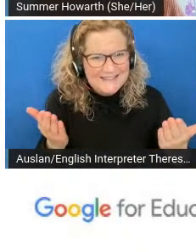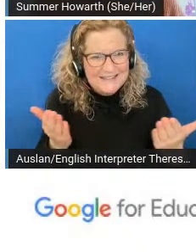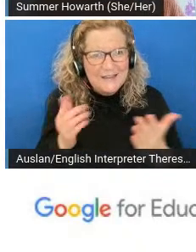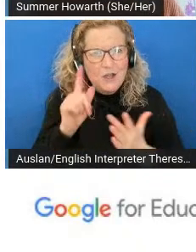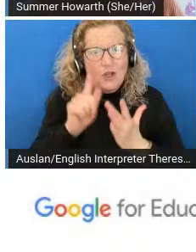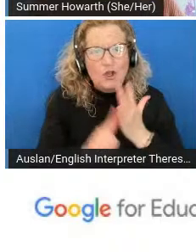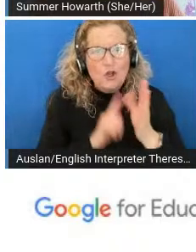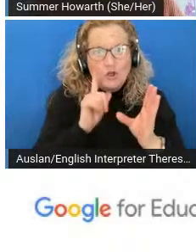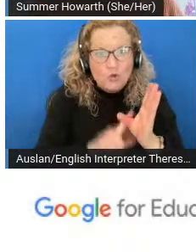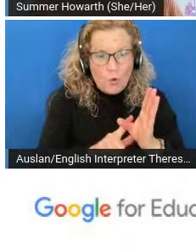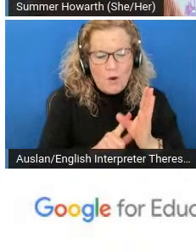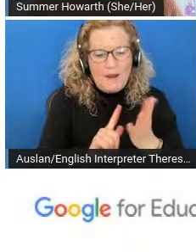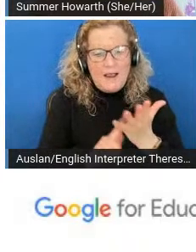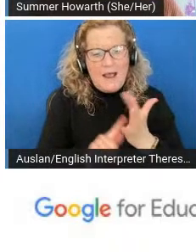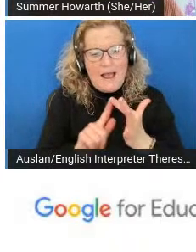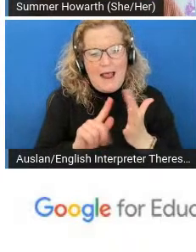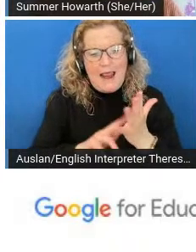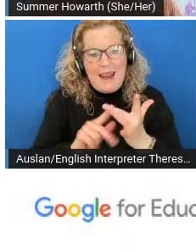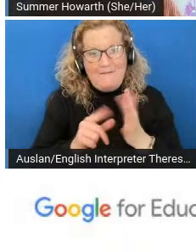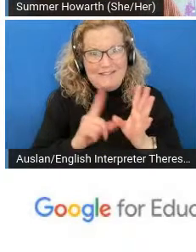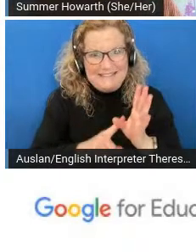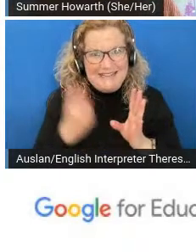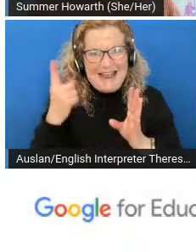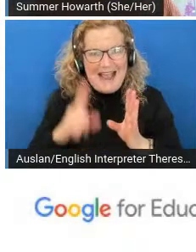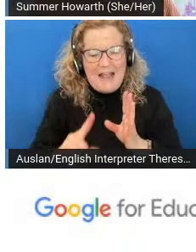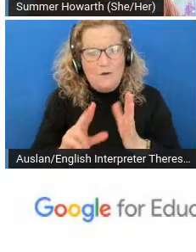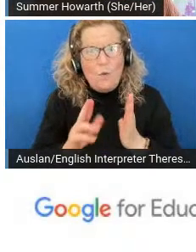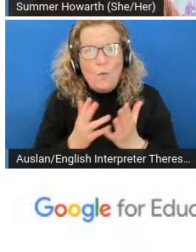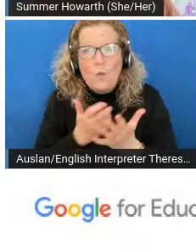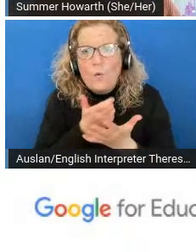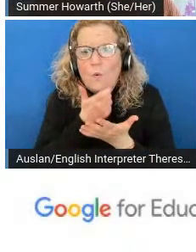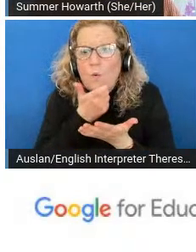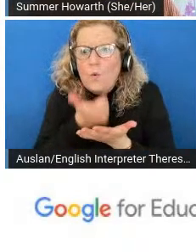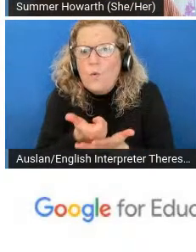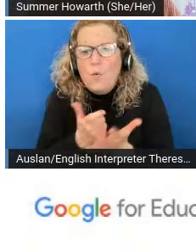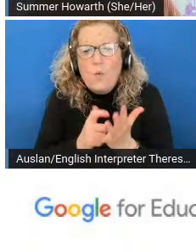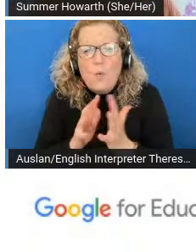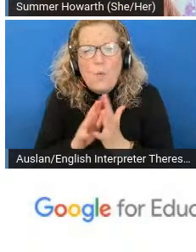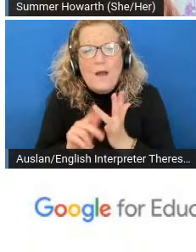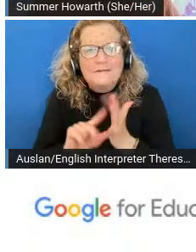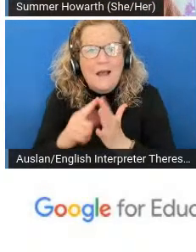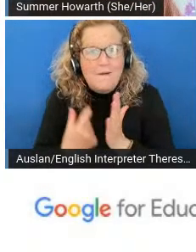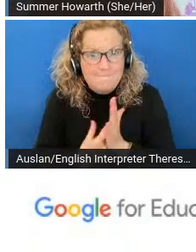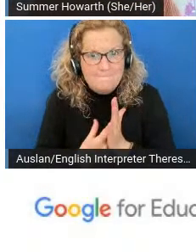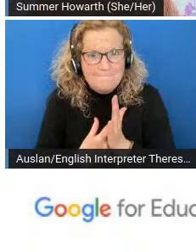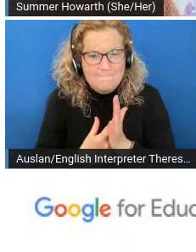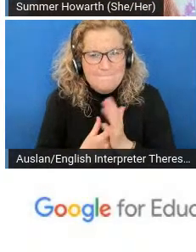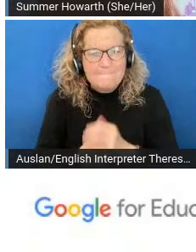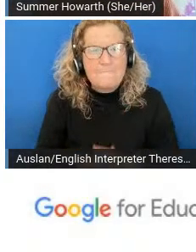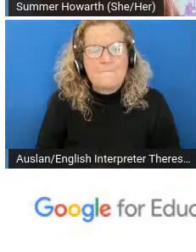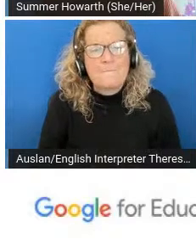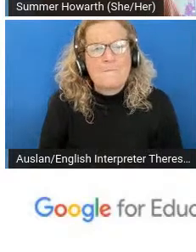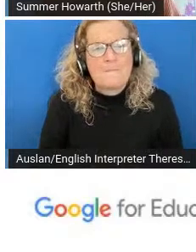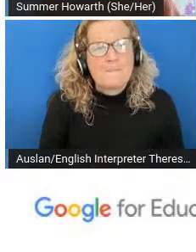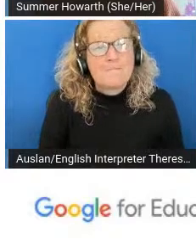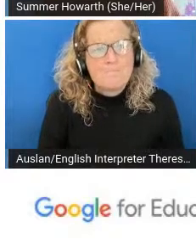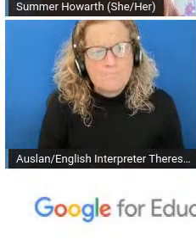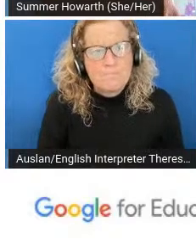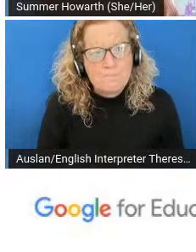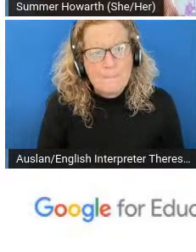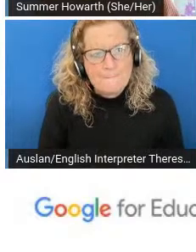wonder. This is a great time when we're looking at inquiry to be thinking about the world at our fingertips. And when we're thinking about